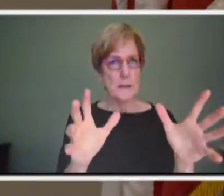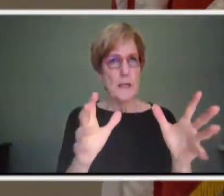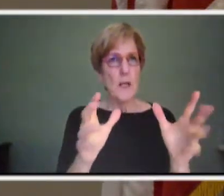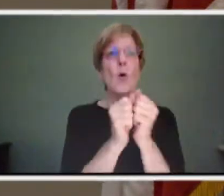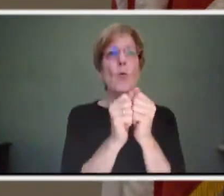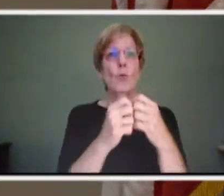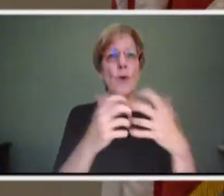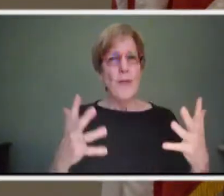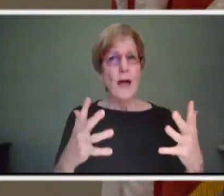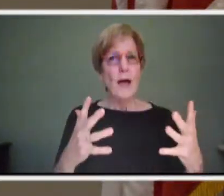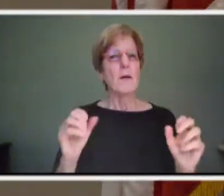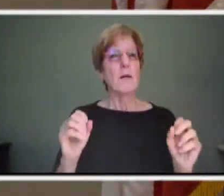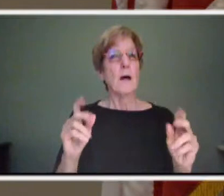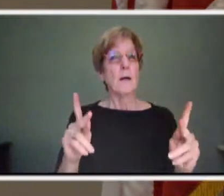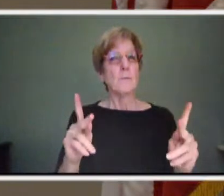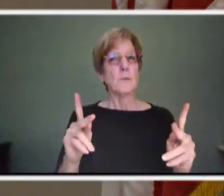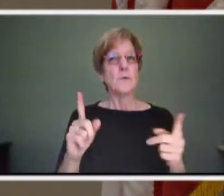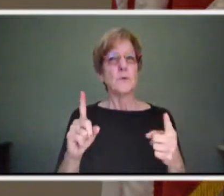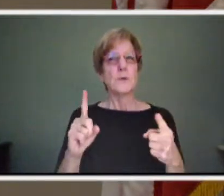to,